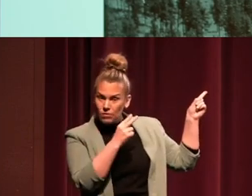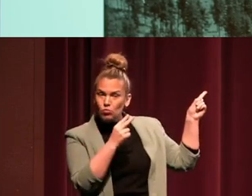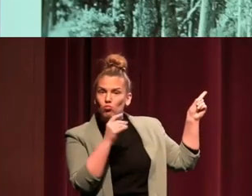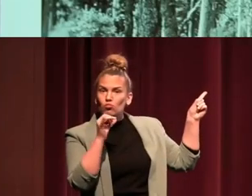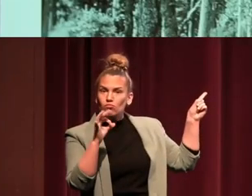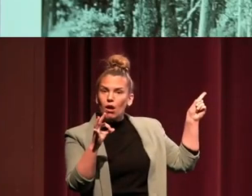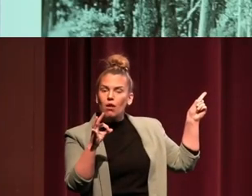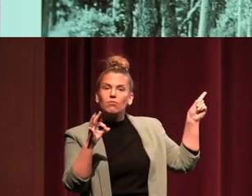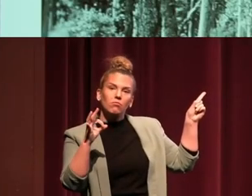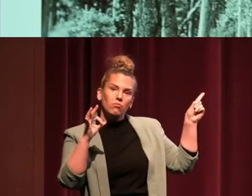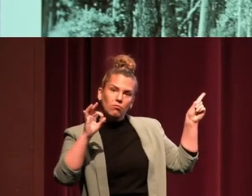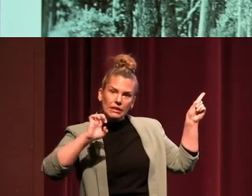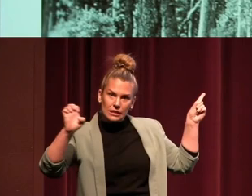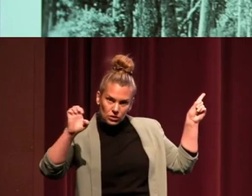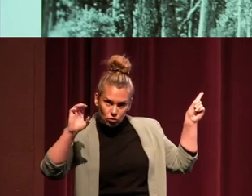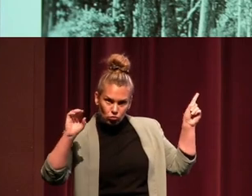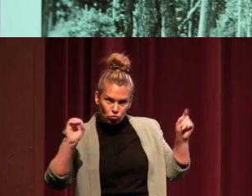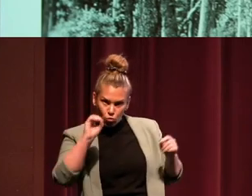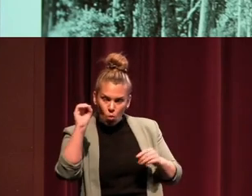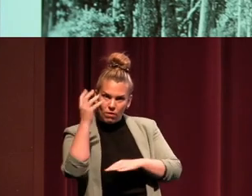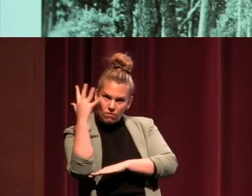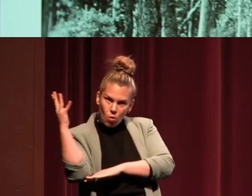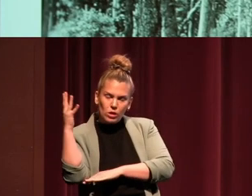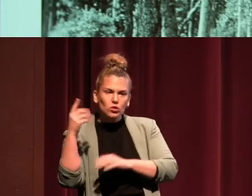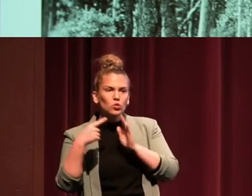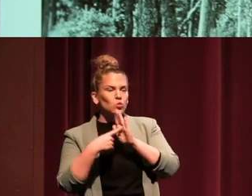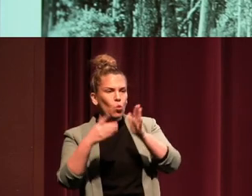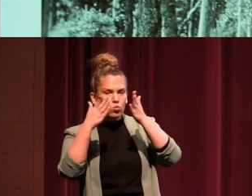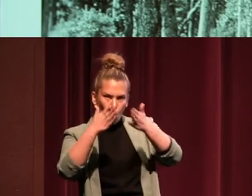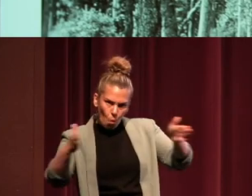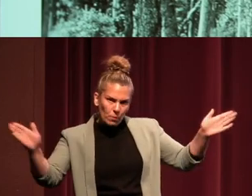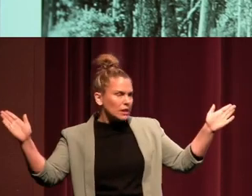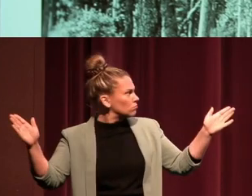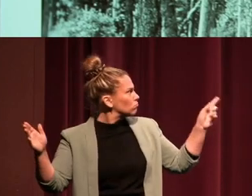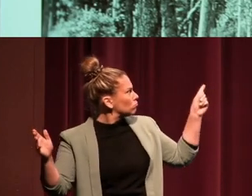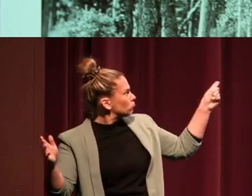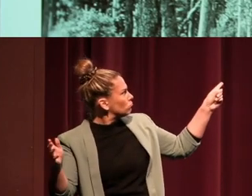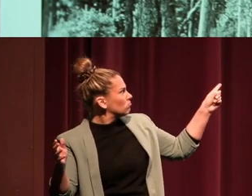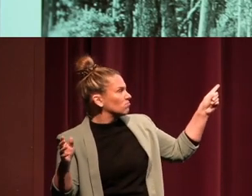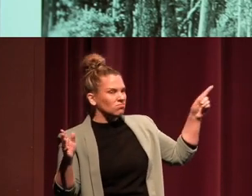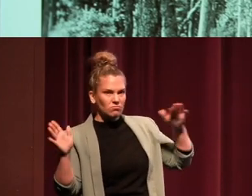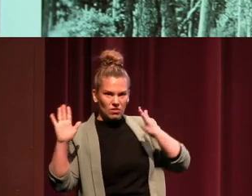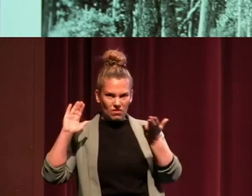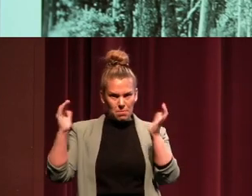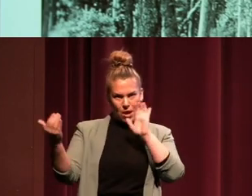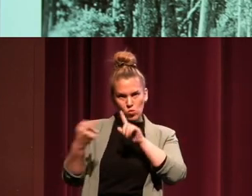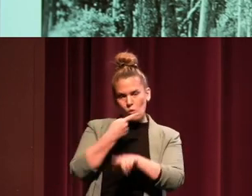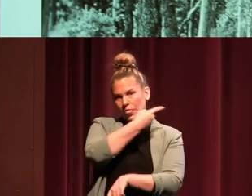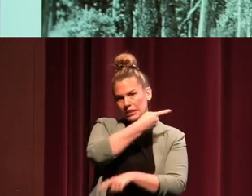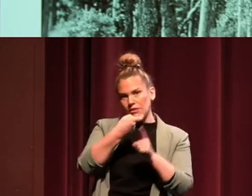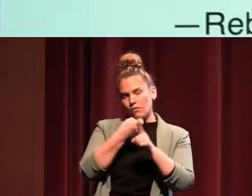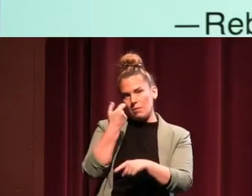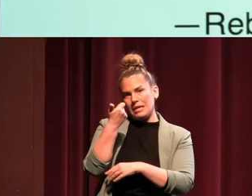forest shows relatively open forest conditions, as does this photograph from 1913.